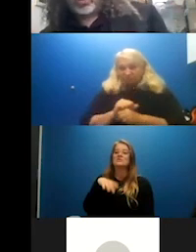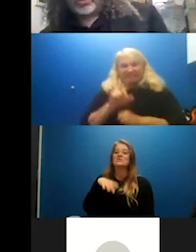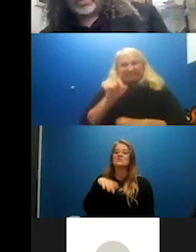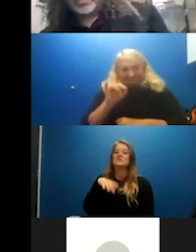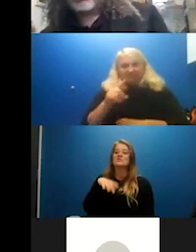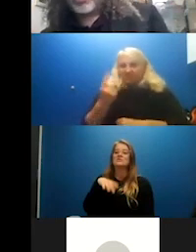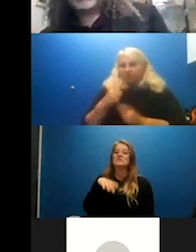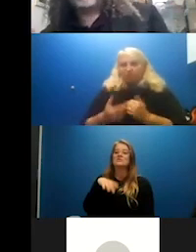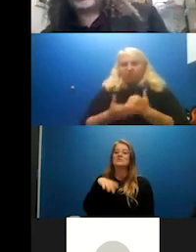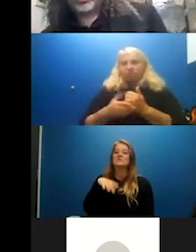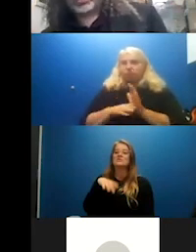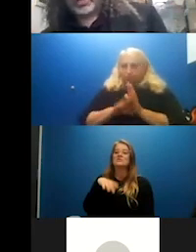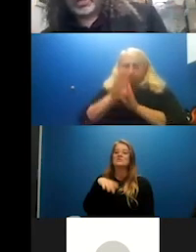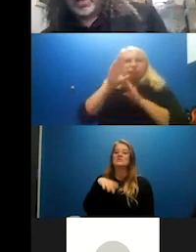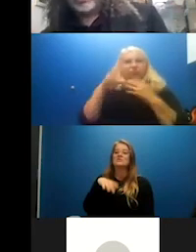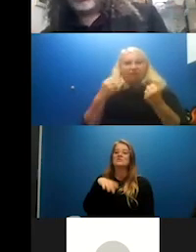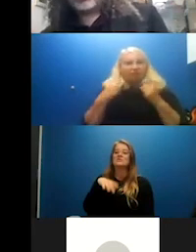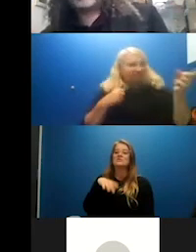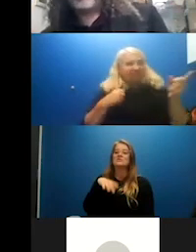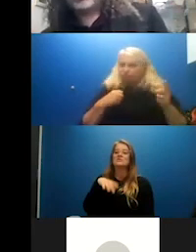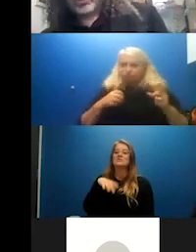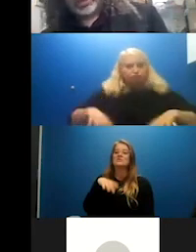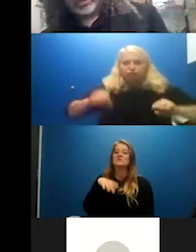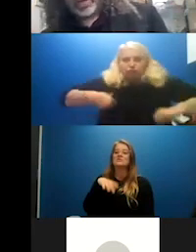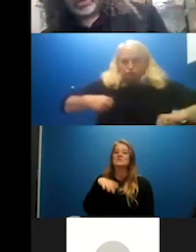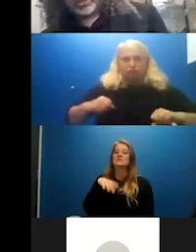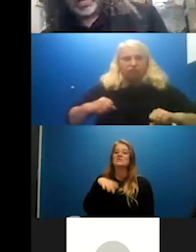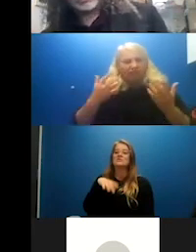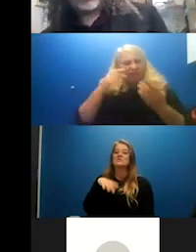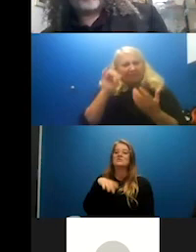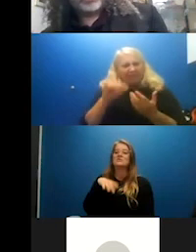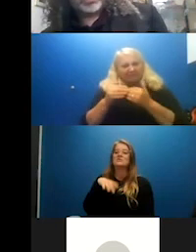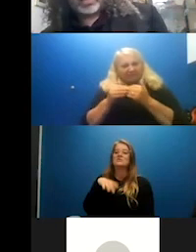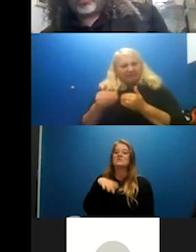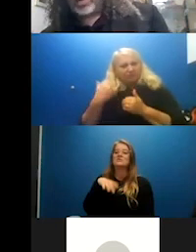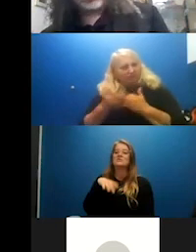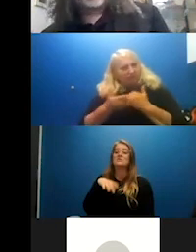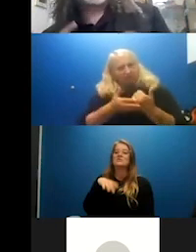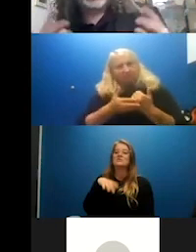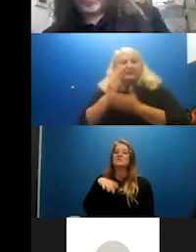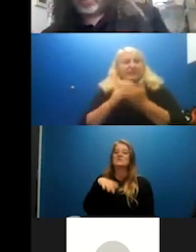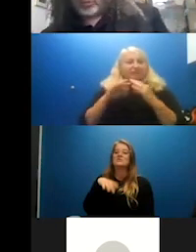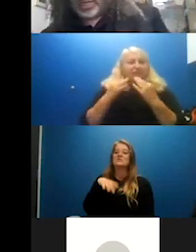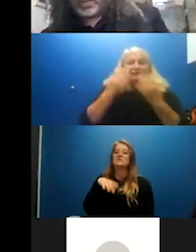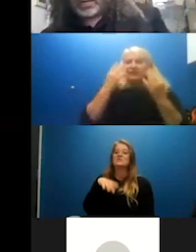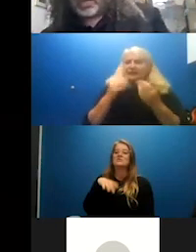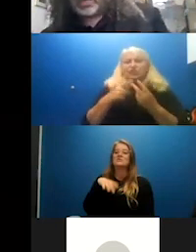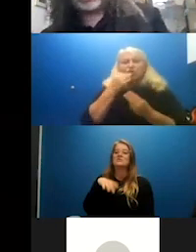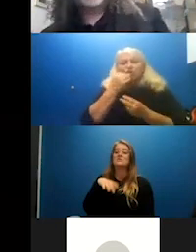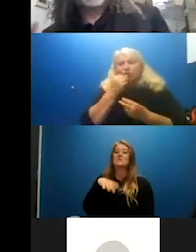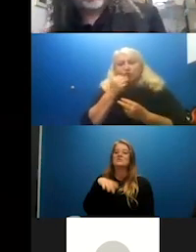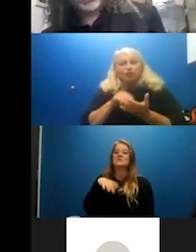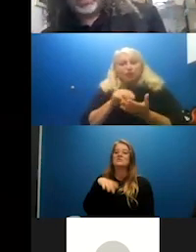their wellness. They took charge of it. This was a post-colonial intervention. Some families did stuff around learning to eat better related to